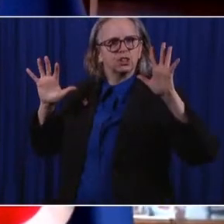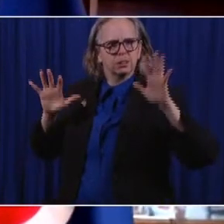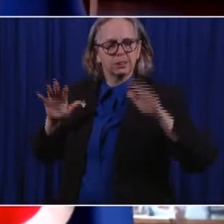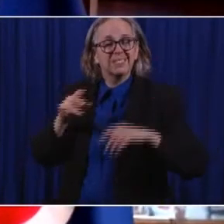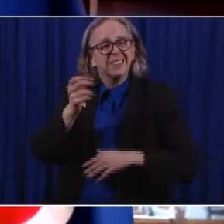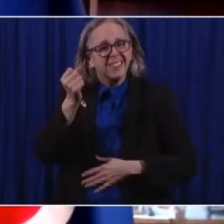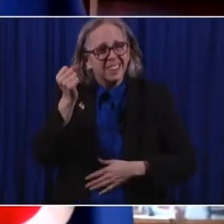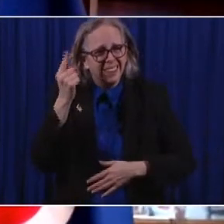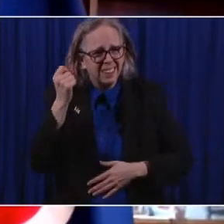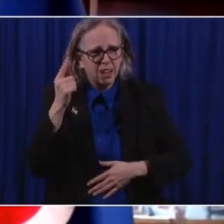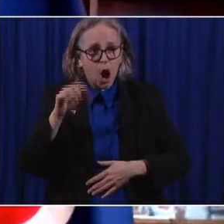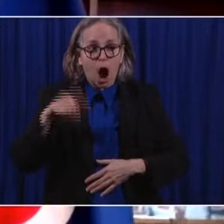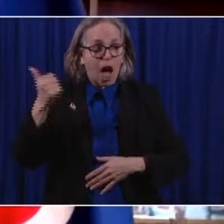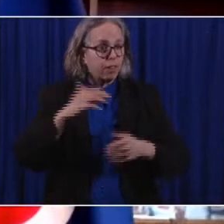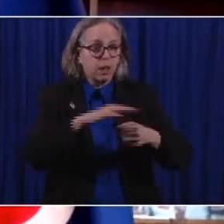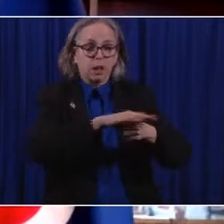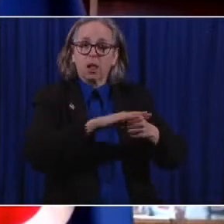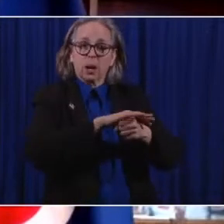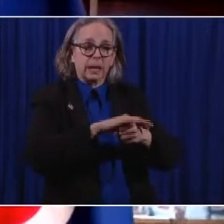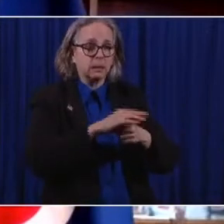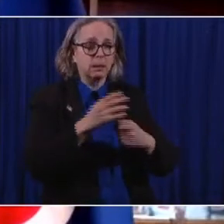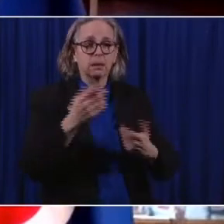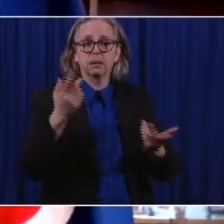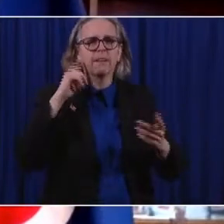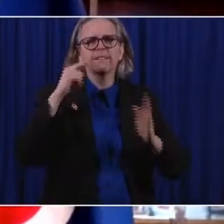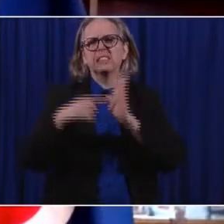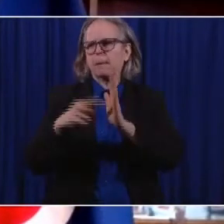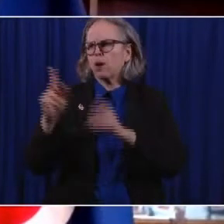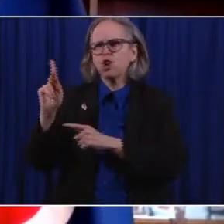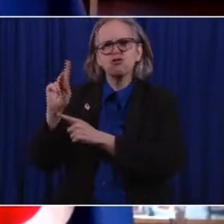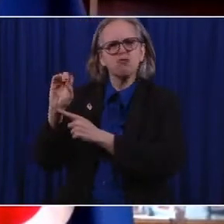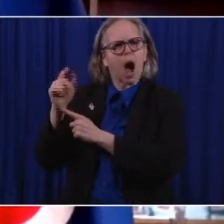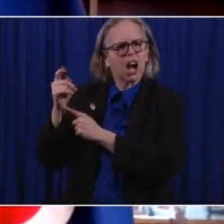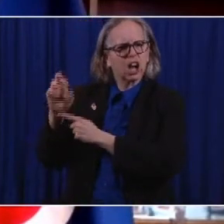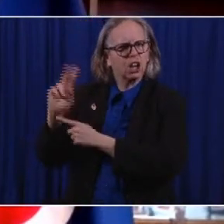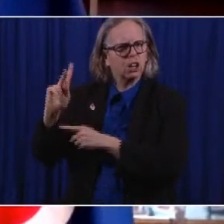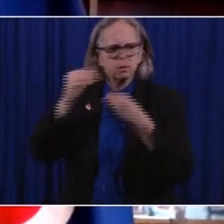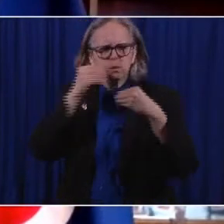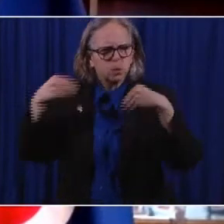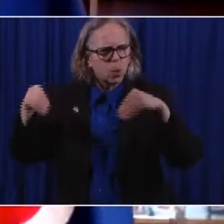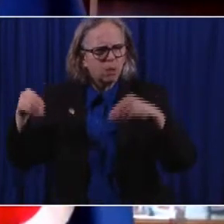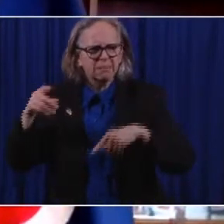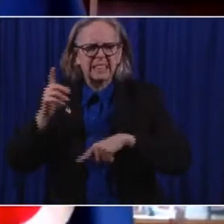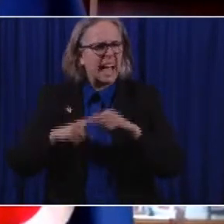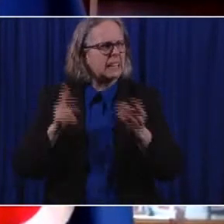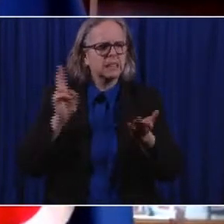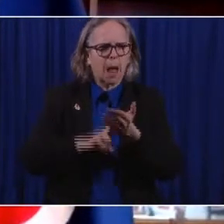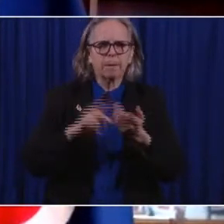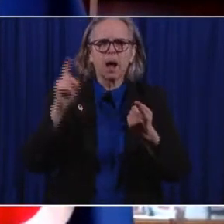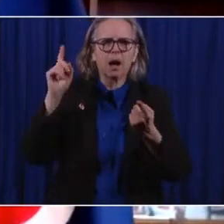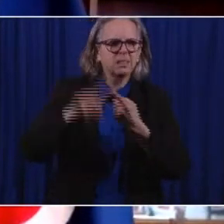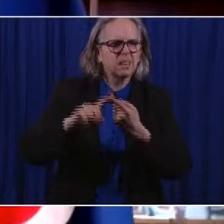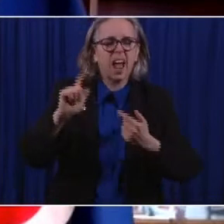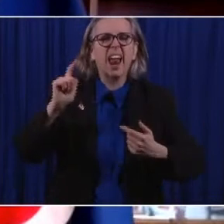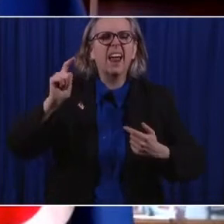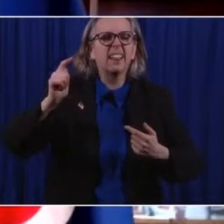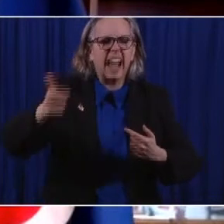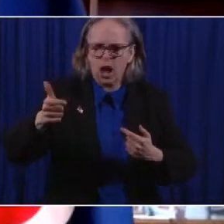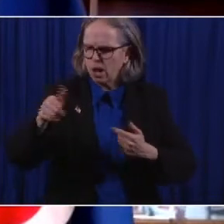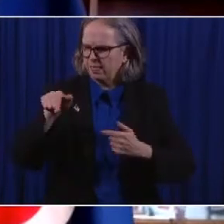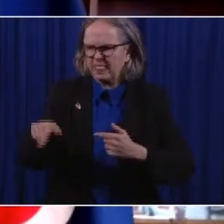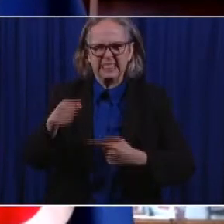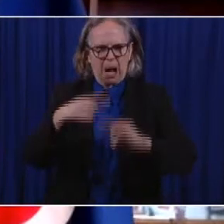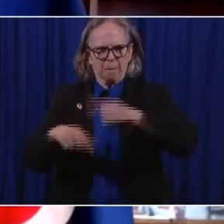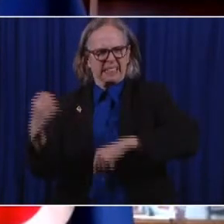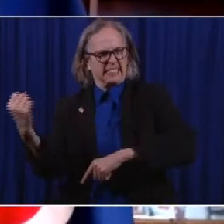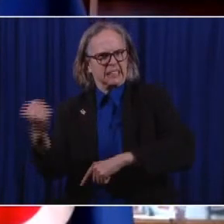Kroger, little clinic there that doesn't accept registrations till Saturday. But the point being is that